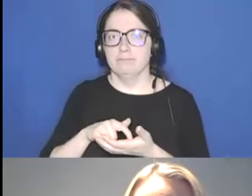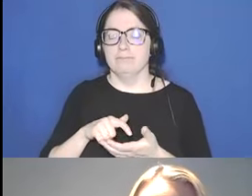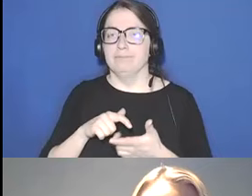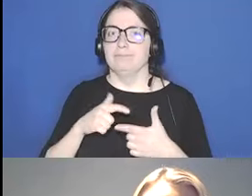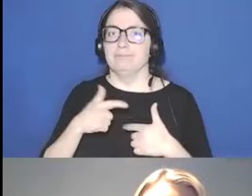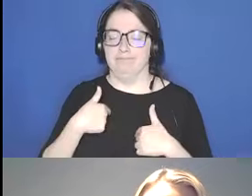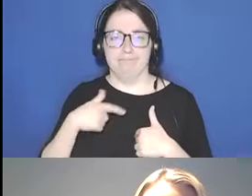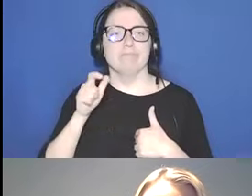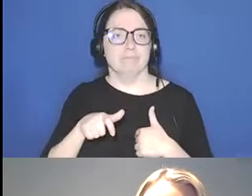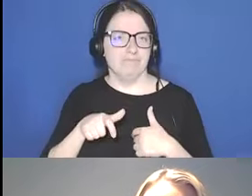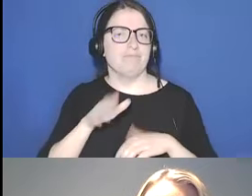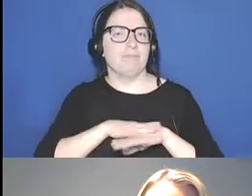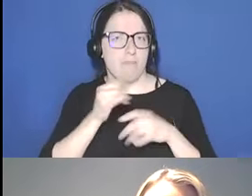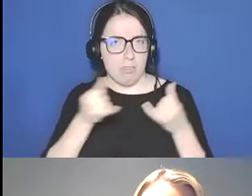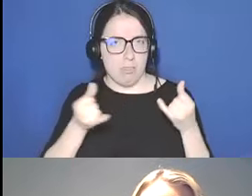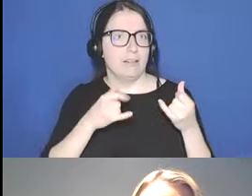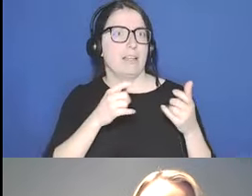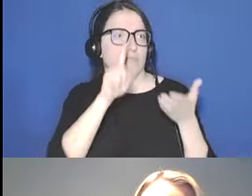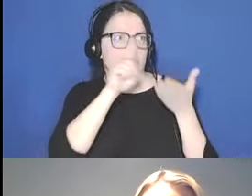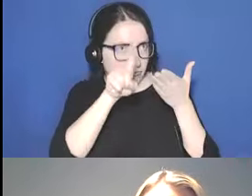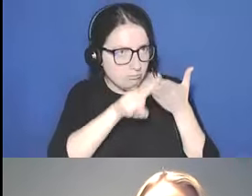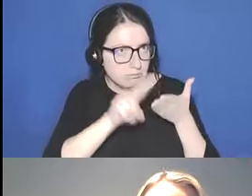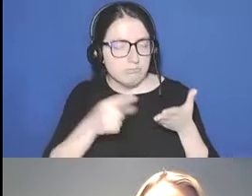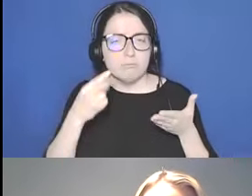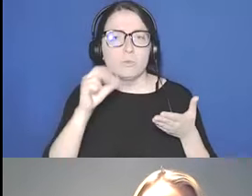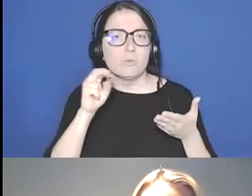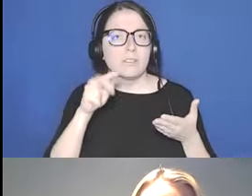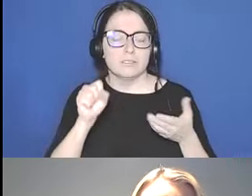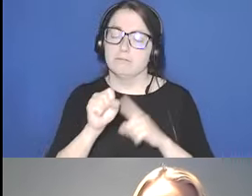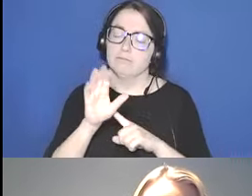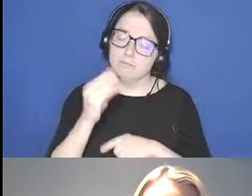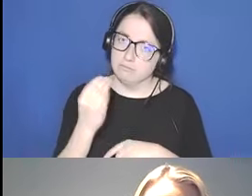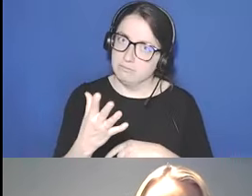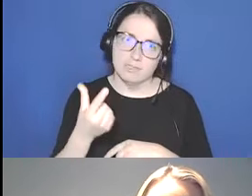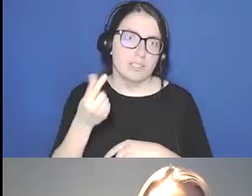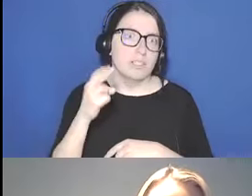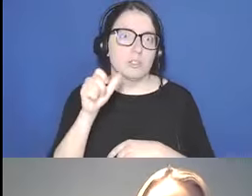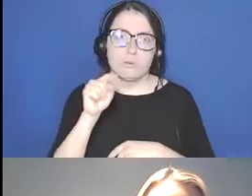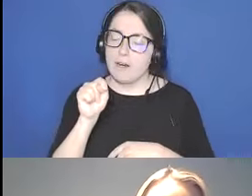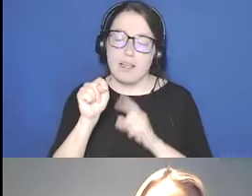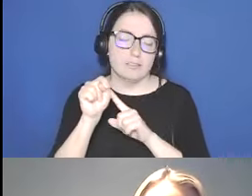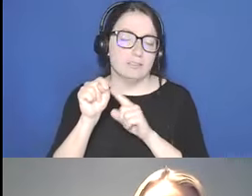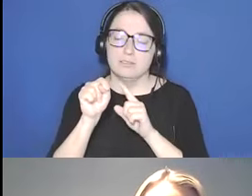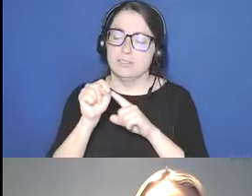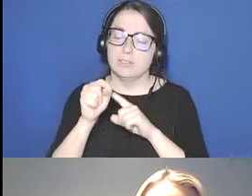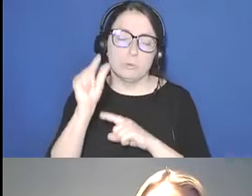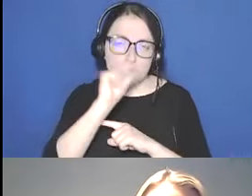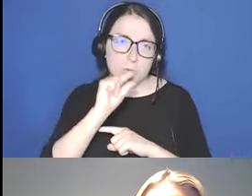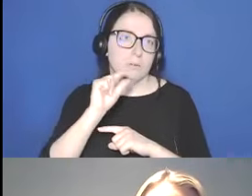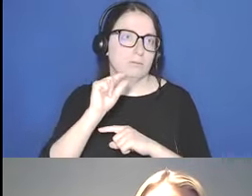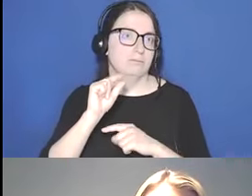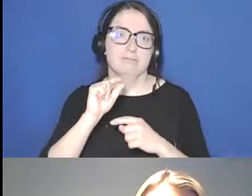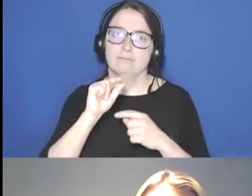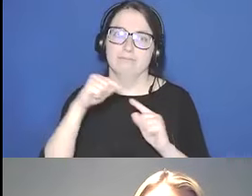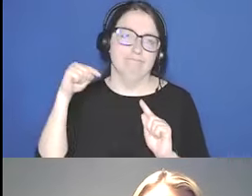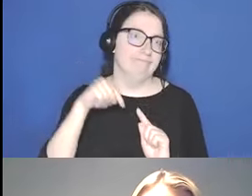would go online and research grants. Google is your friend when it comes to grants. Like we were able to